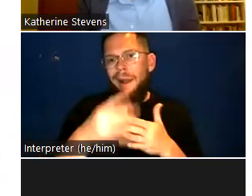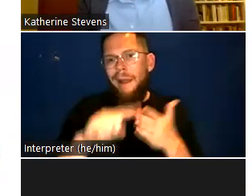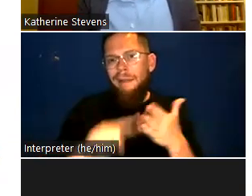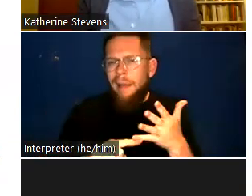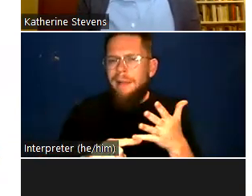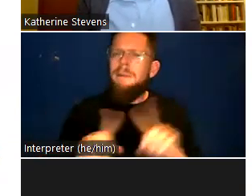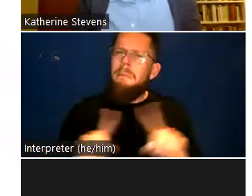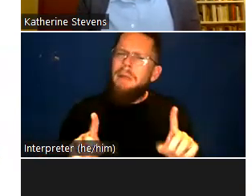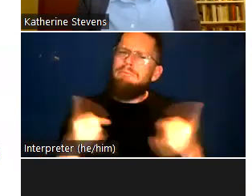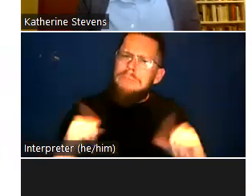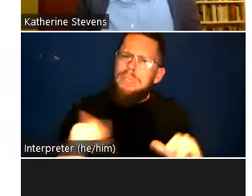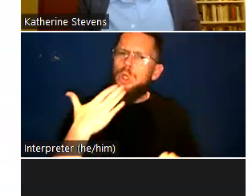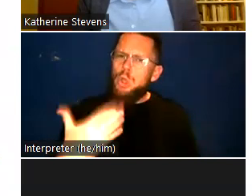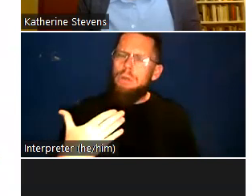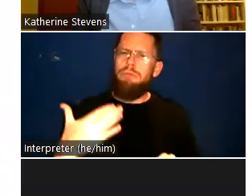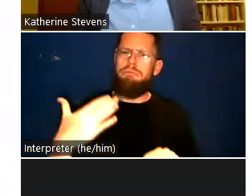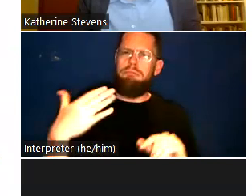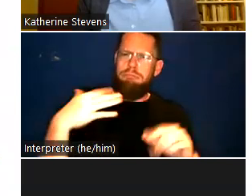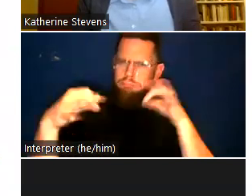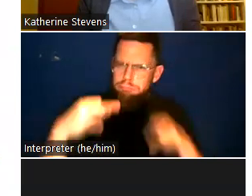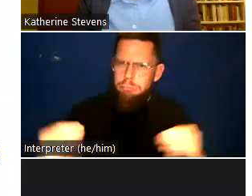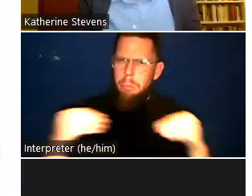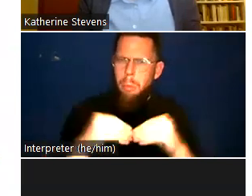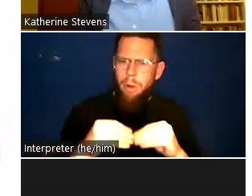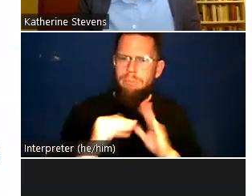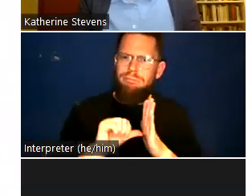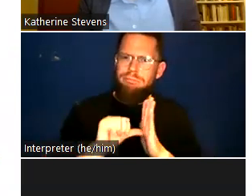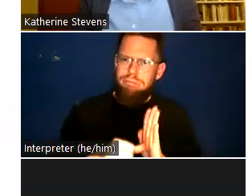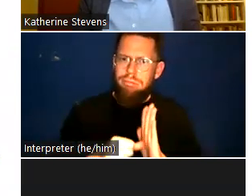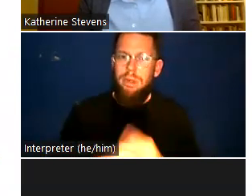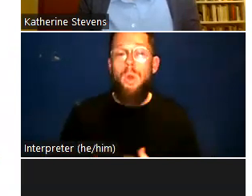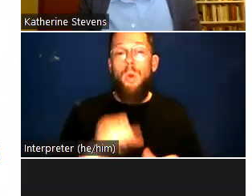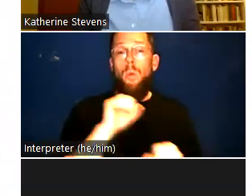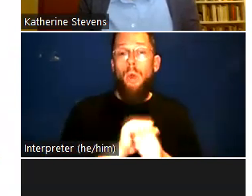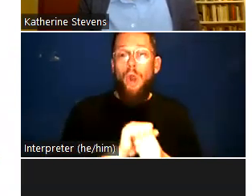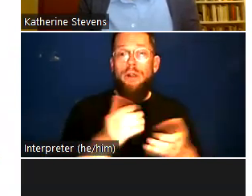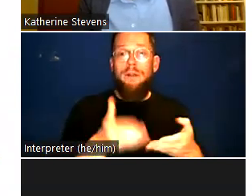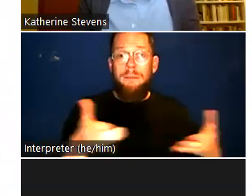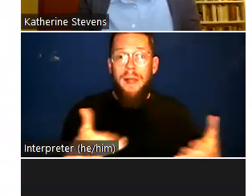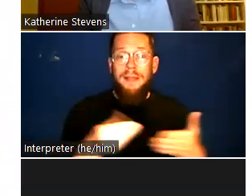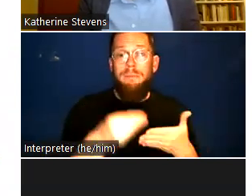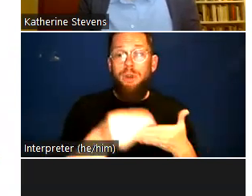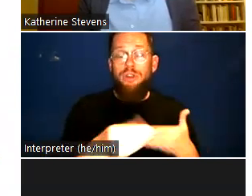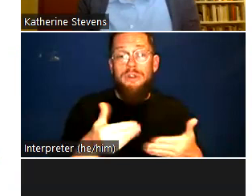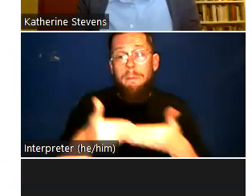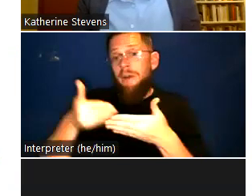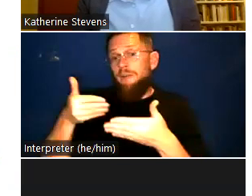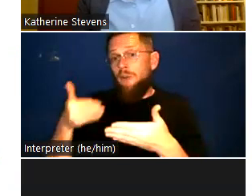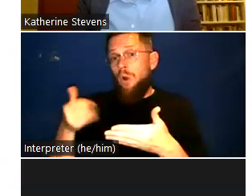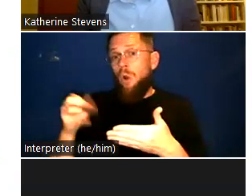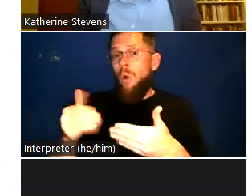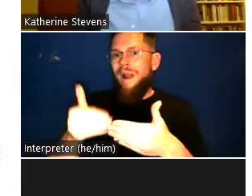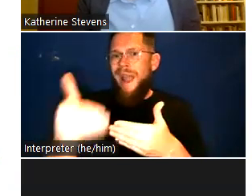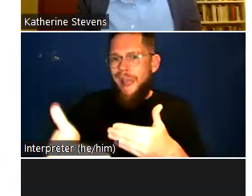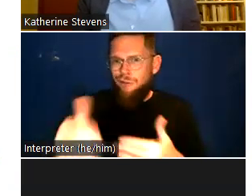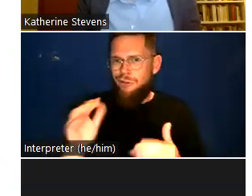here. And we cannot fund work undertaken or supplies purchased before or after the grant period. We